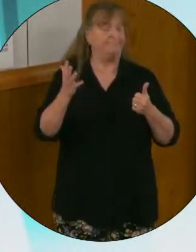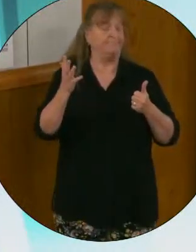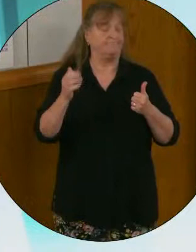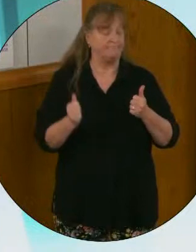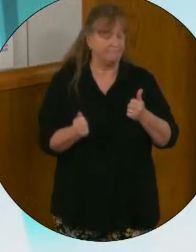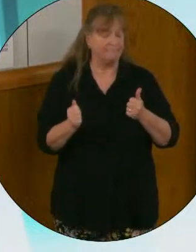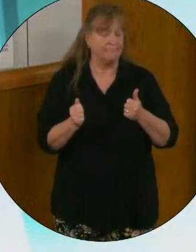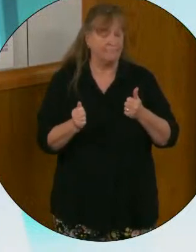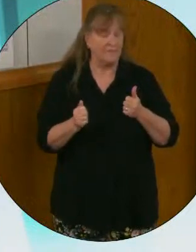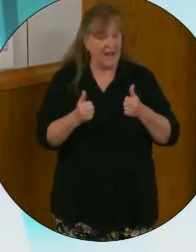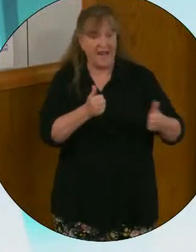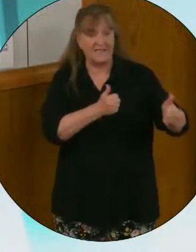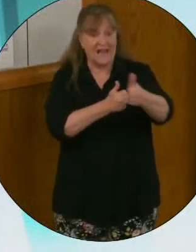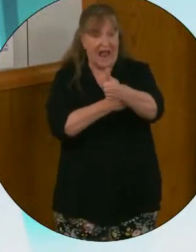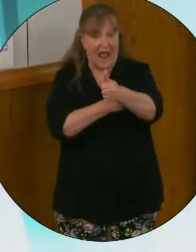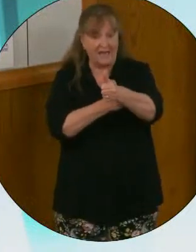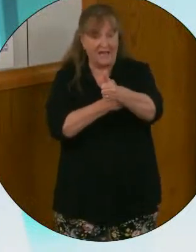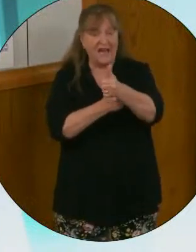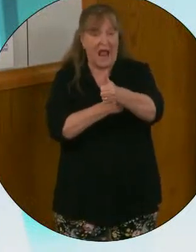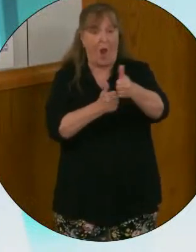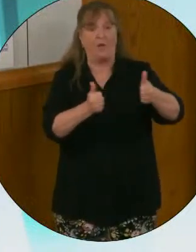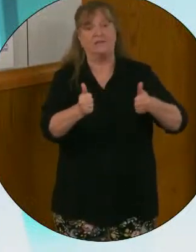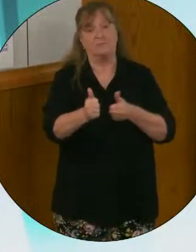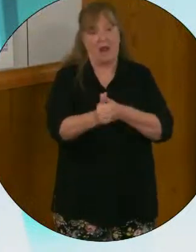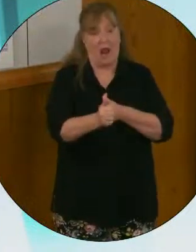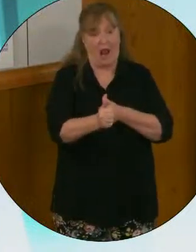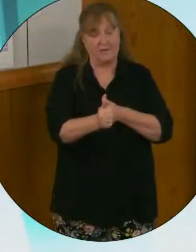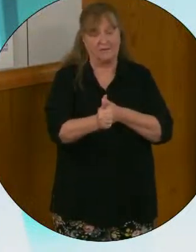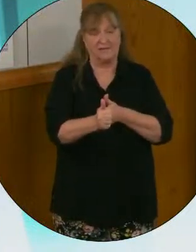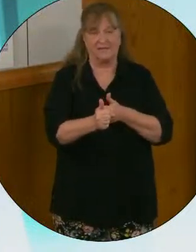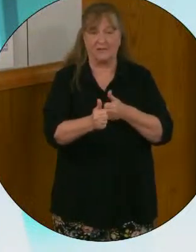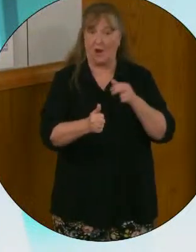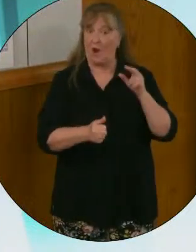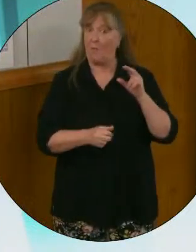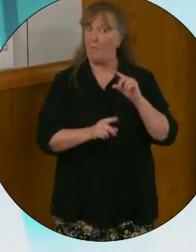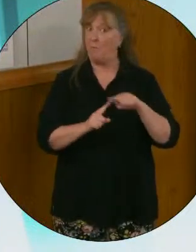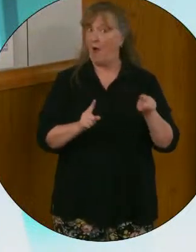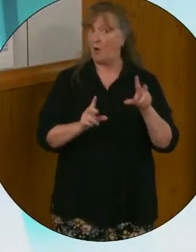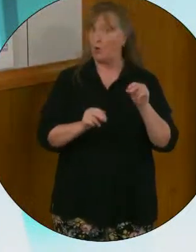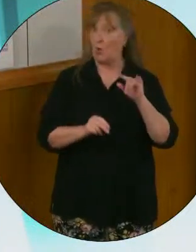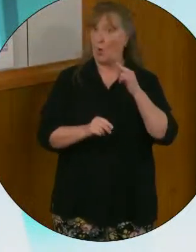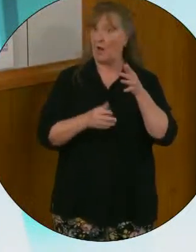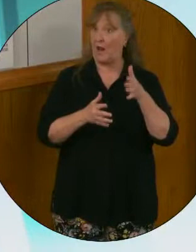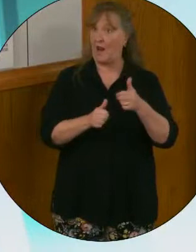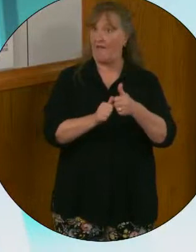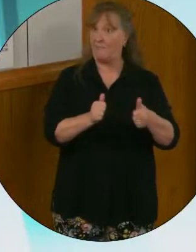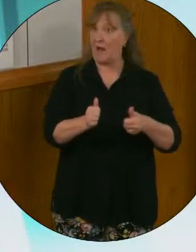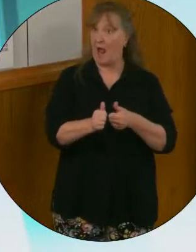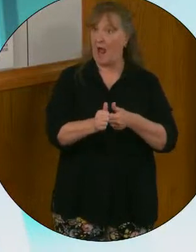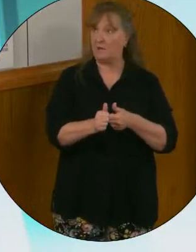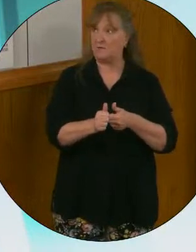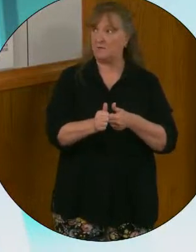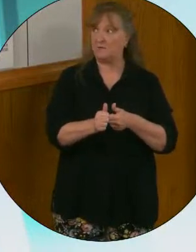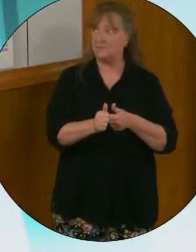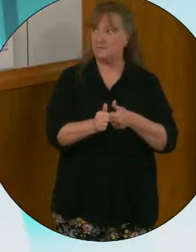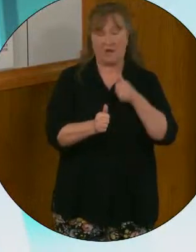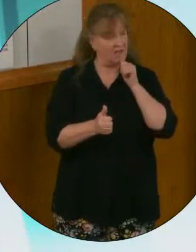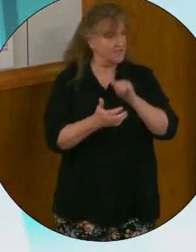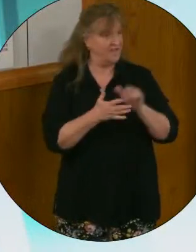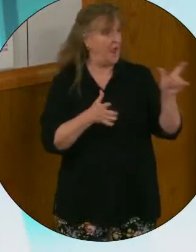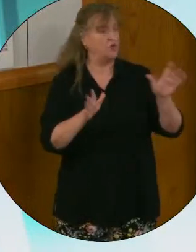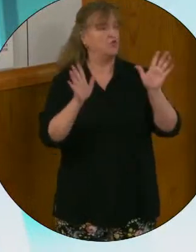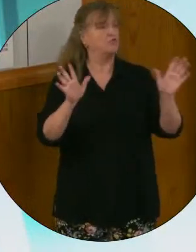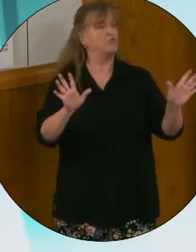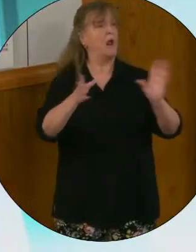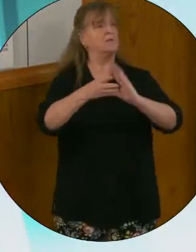He was ahead, and now he's behind. But no kid left behind, right? Isn't that what your guys' greatest motto